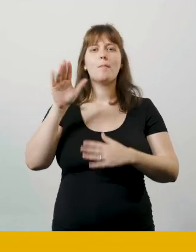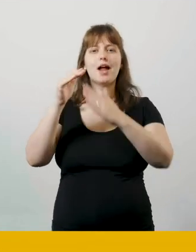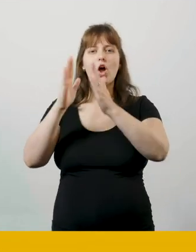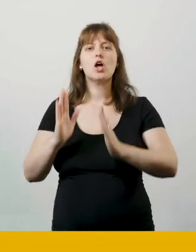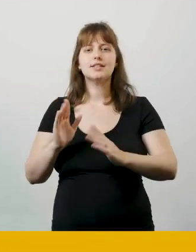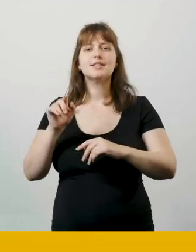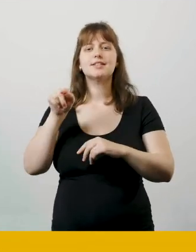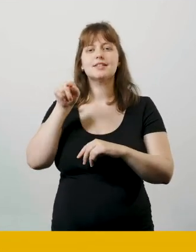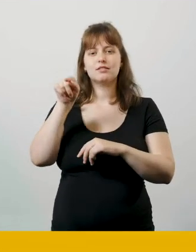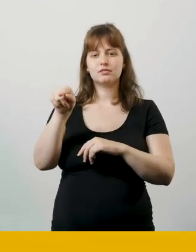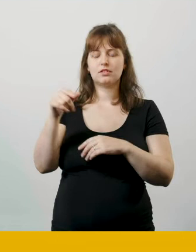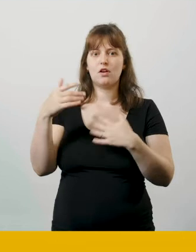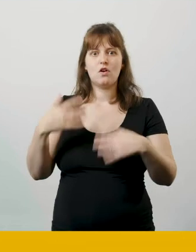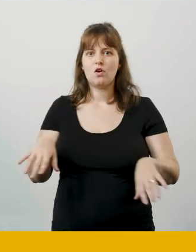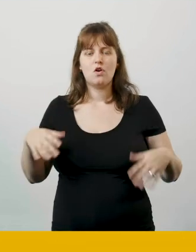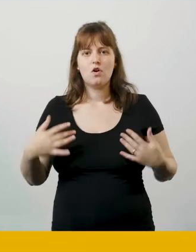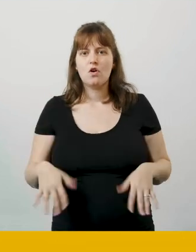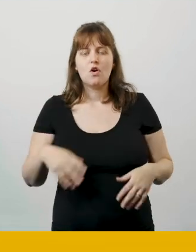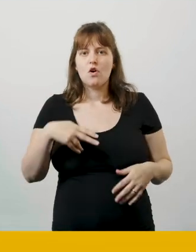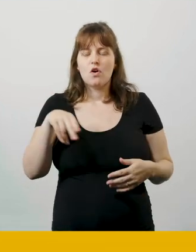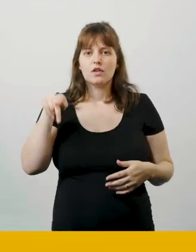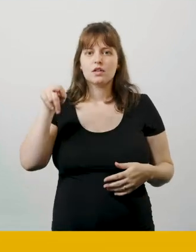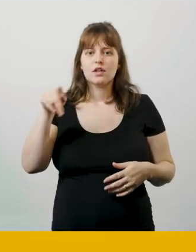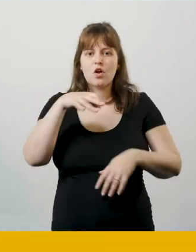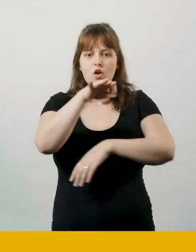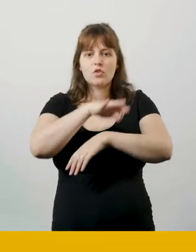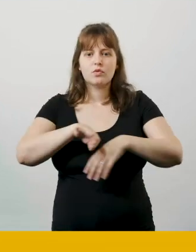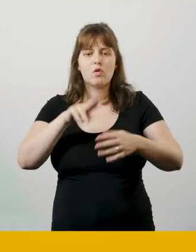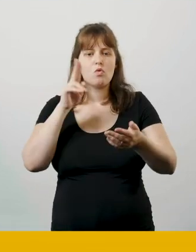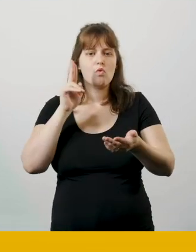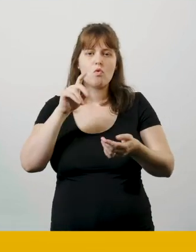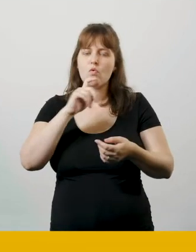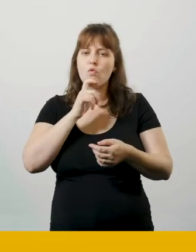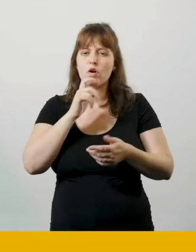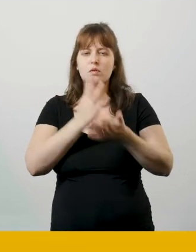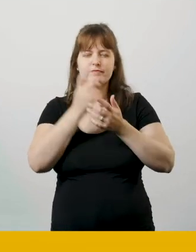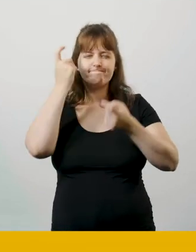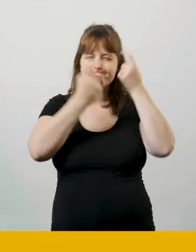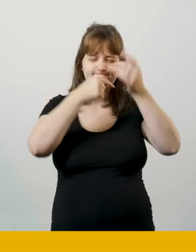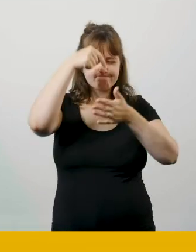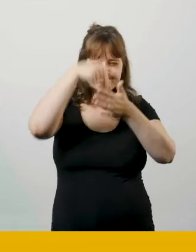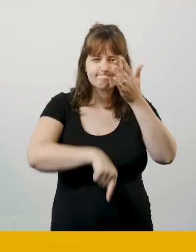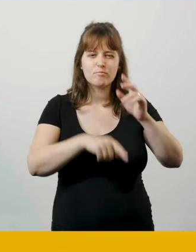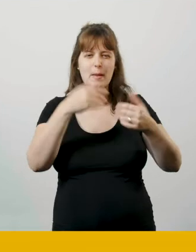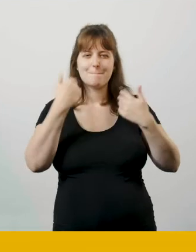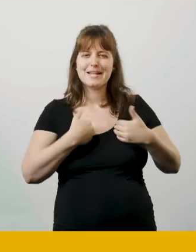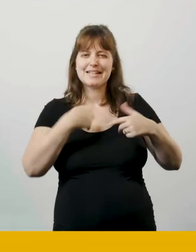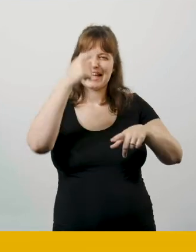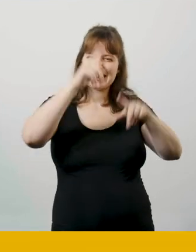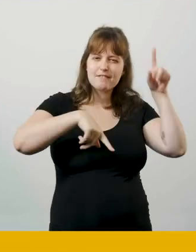is really thoroughly designed with human diversity in mind,